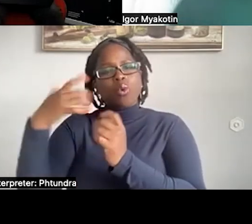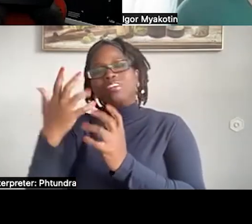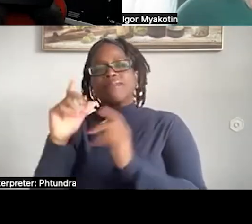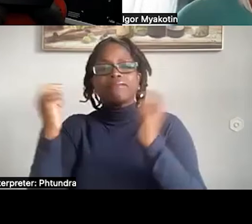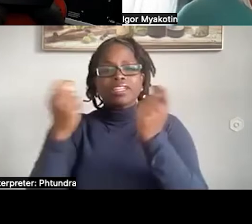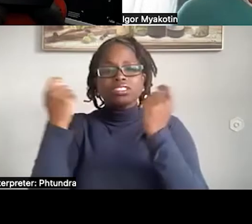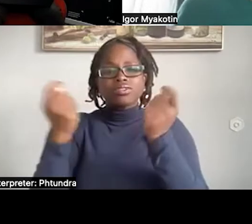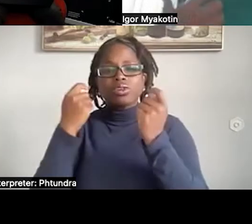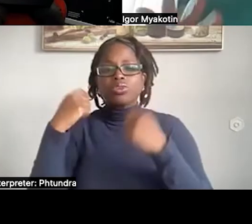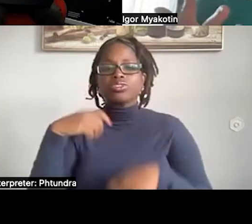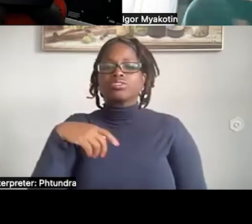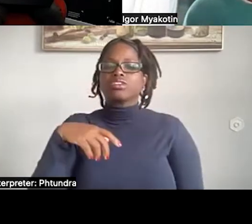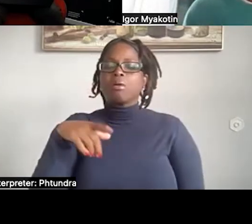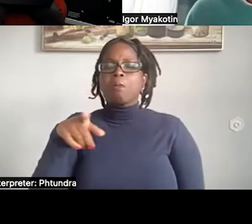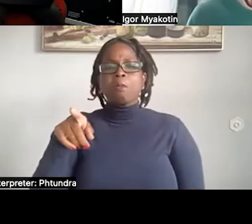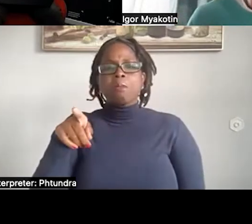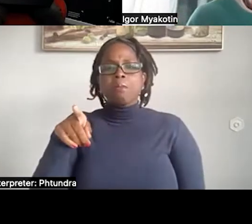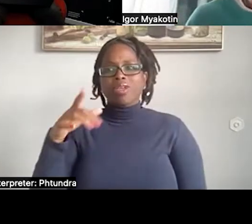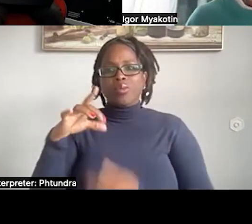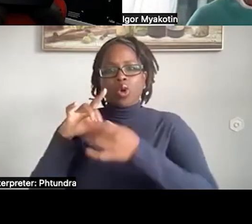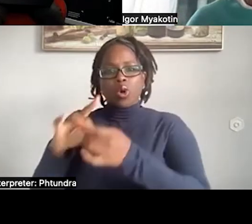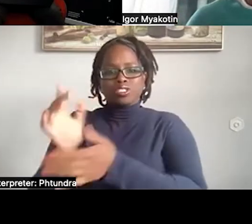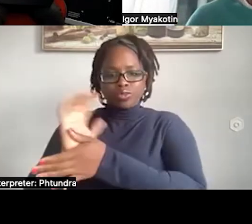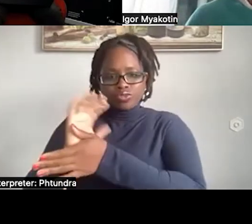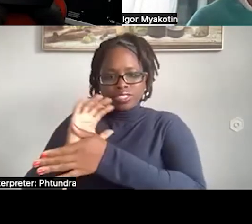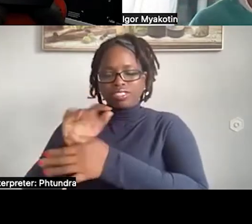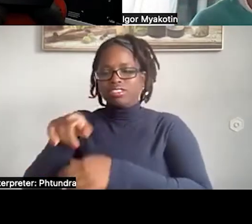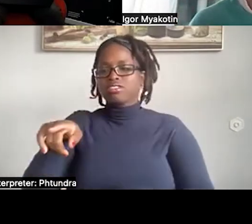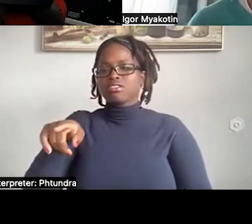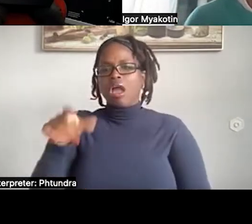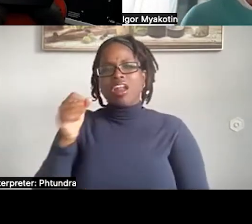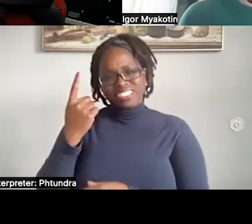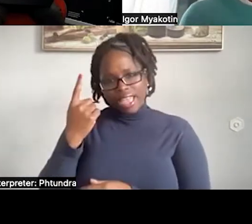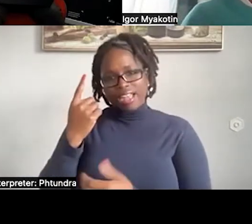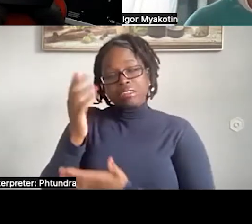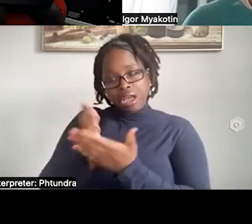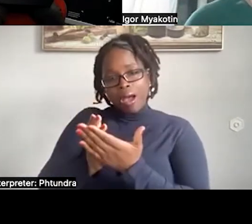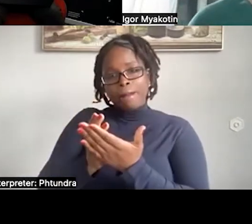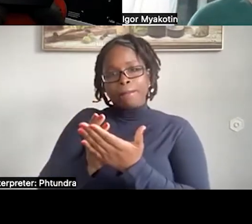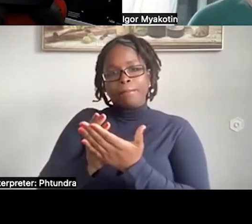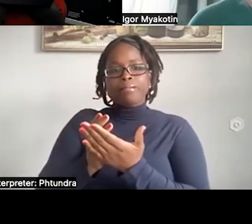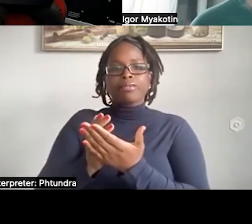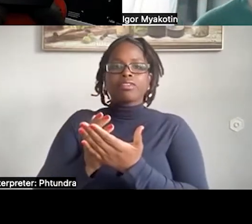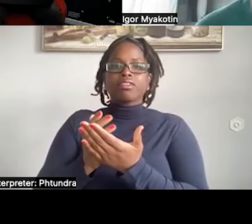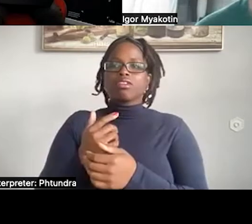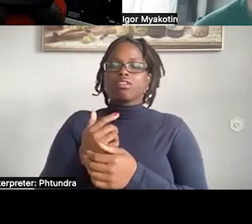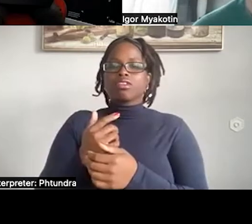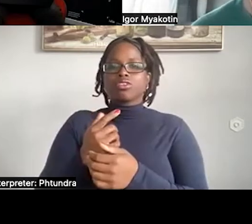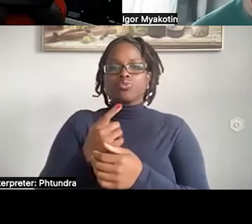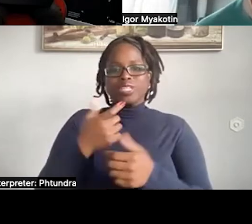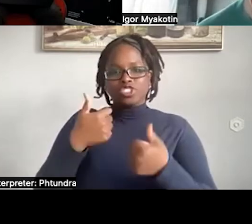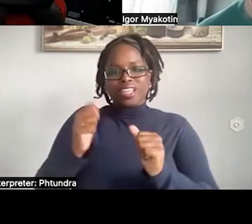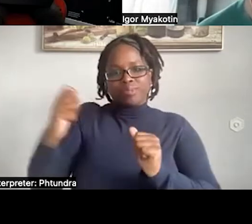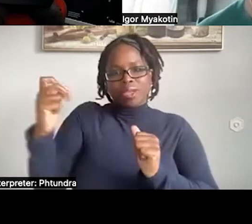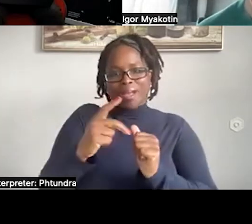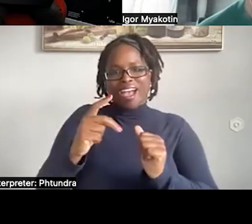cinema, and I sort of understand where it comes from. The audiences are declining, that goes into movie theaters, right? We need to bring them back.